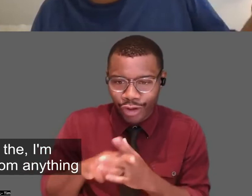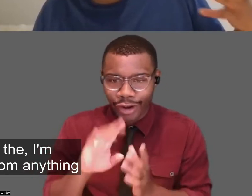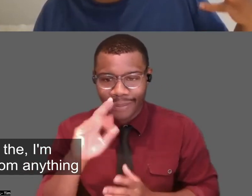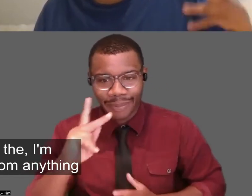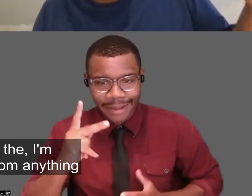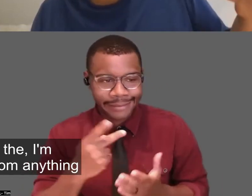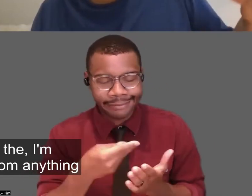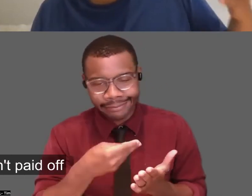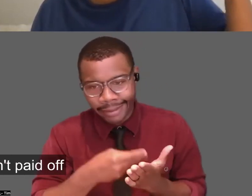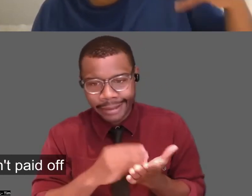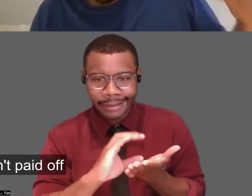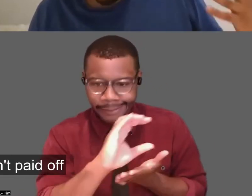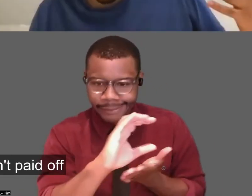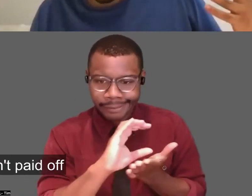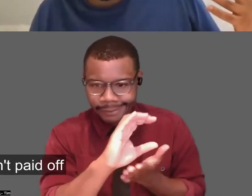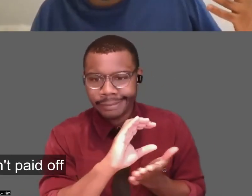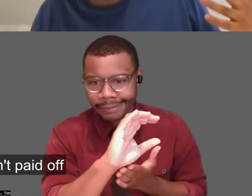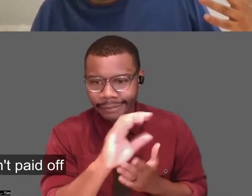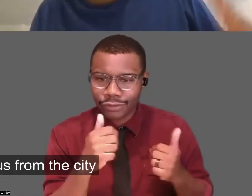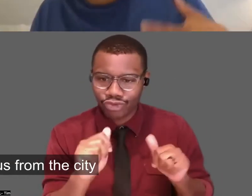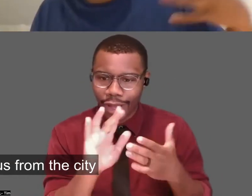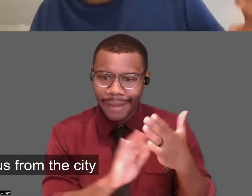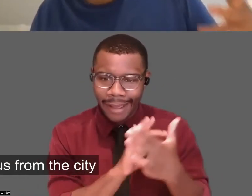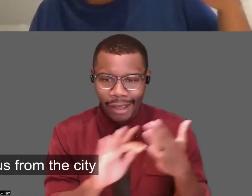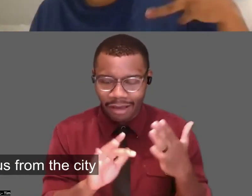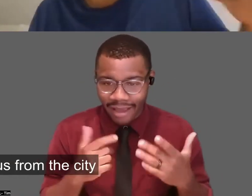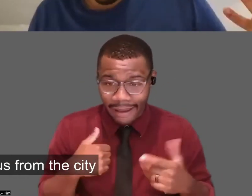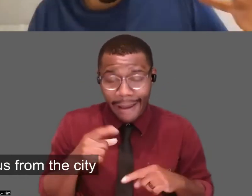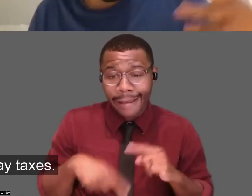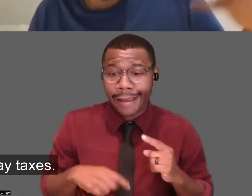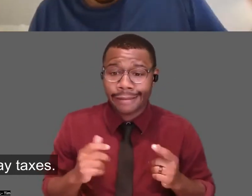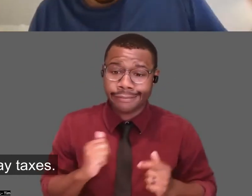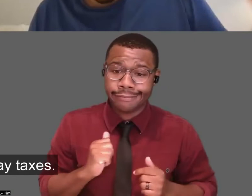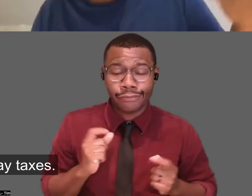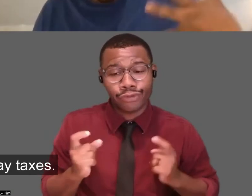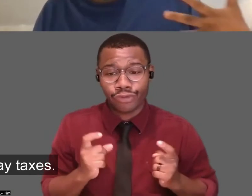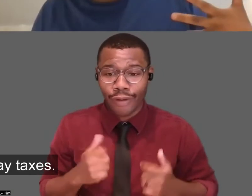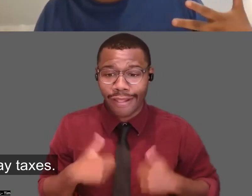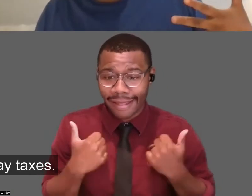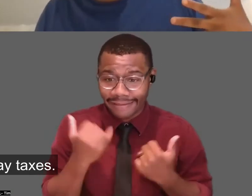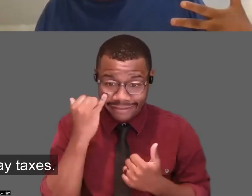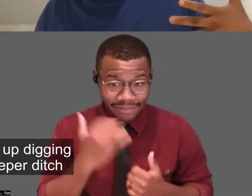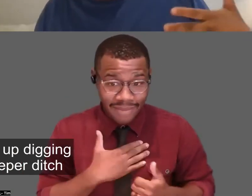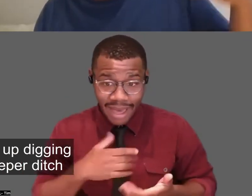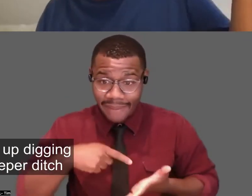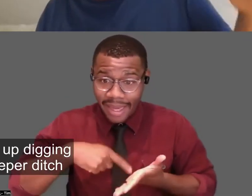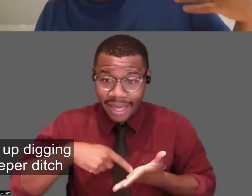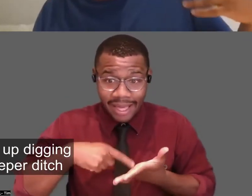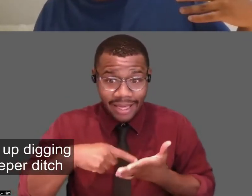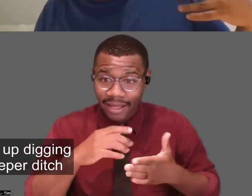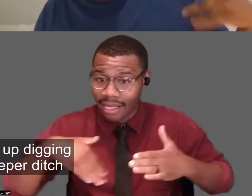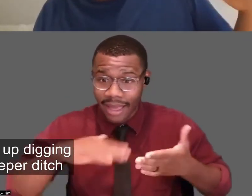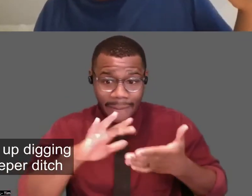not autonomous from anything if my building ain't paid off. And I ain't autonomous from the city if I still got to pay taxes. And then I